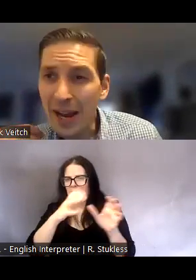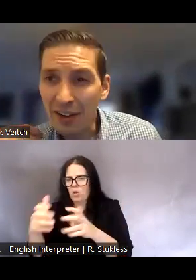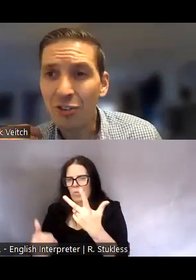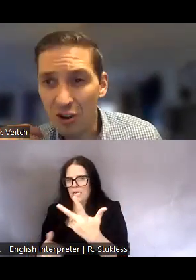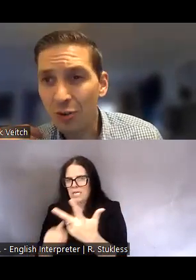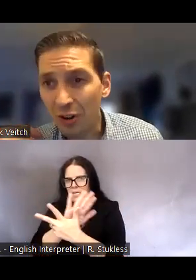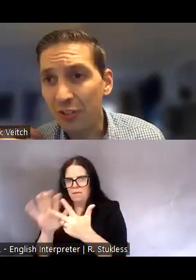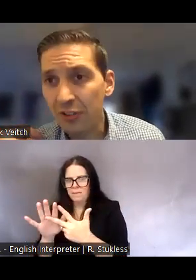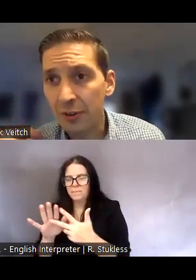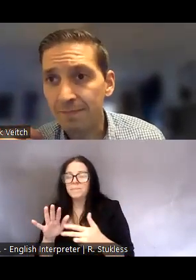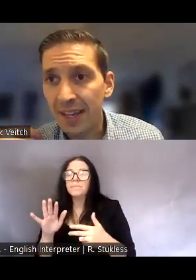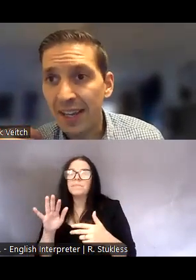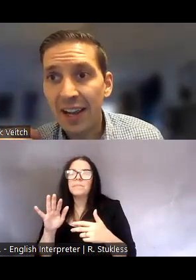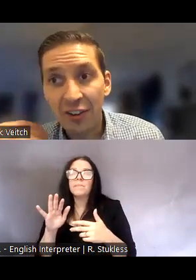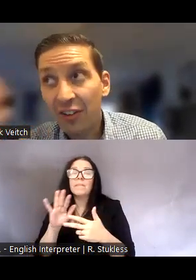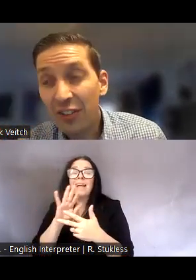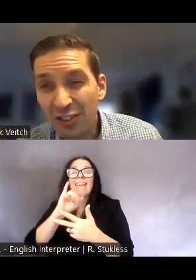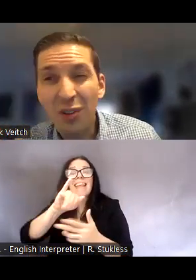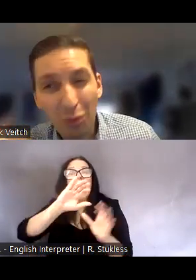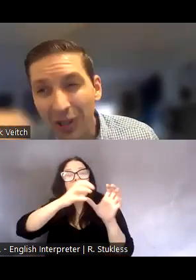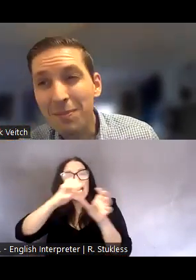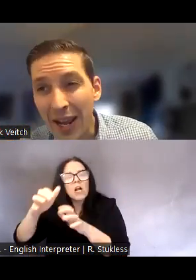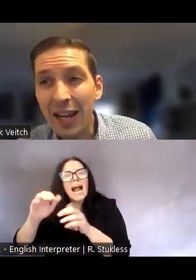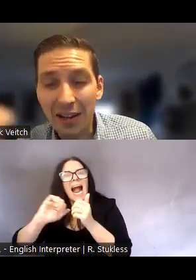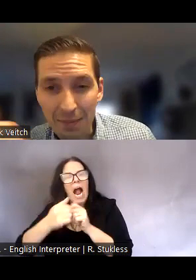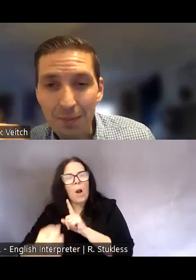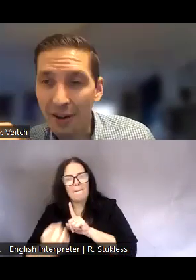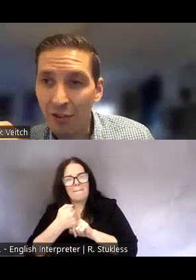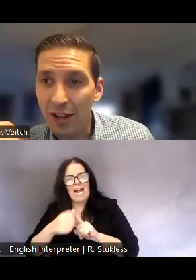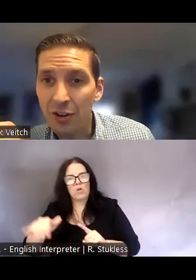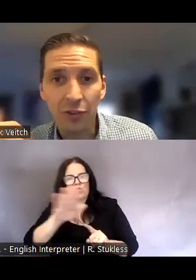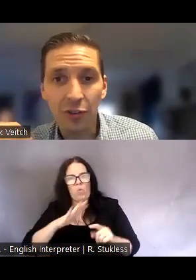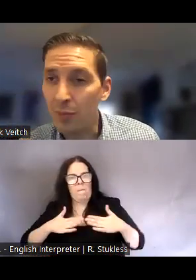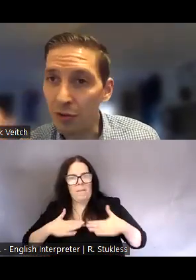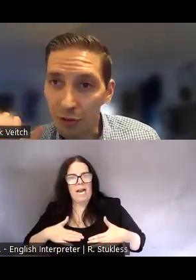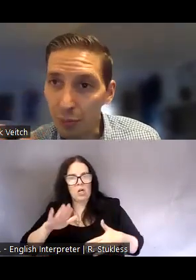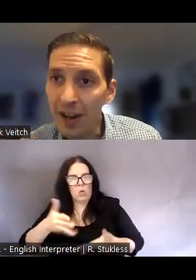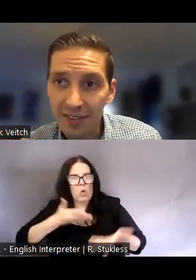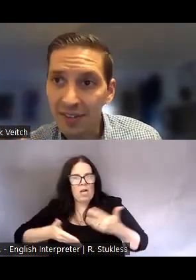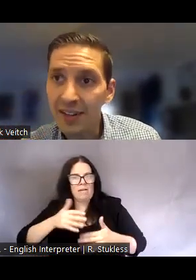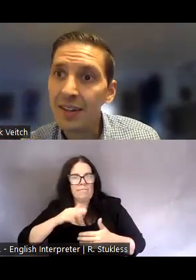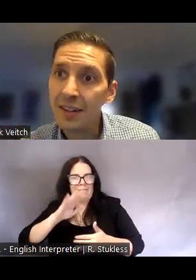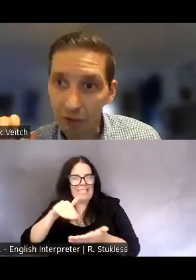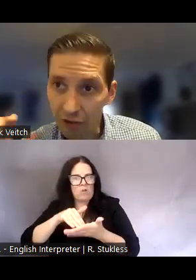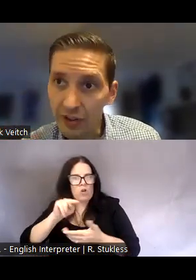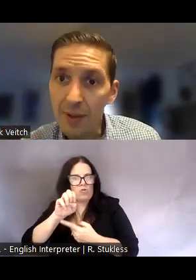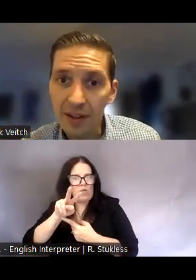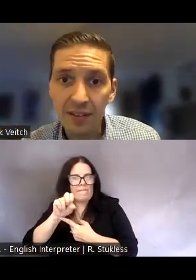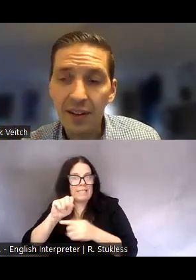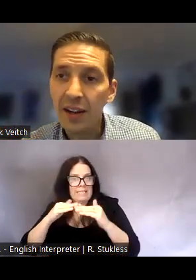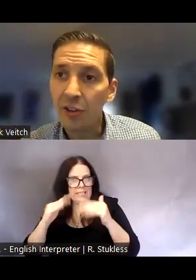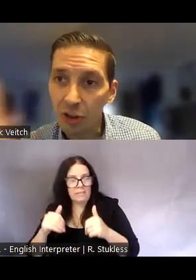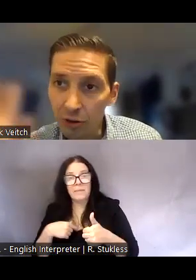substance on how it impacts our central nervous system. And there's essentially three main impacts to that nervous system. There's depressant,